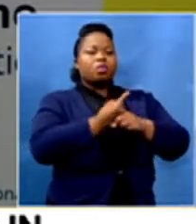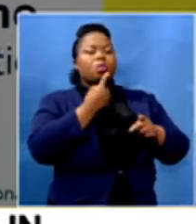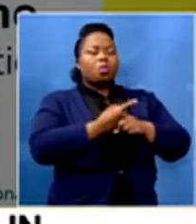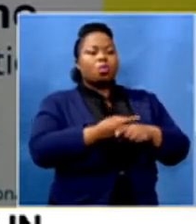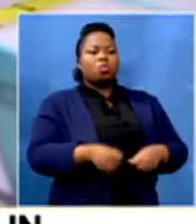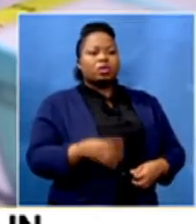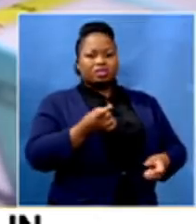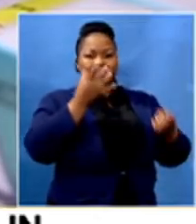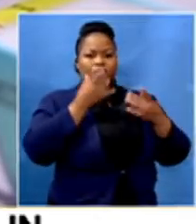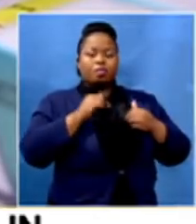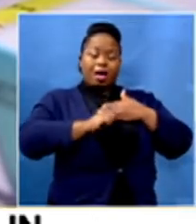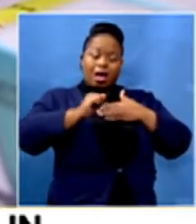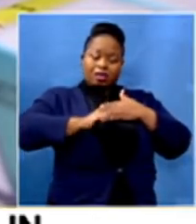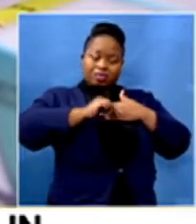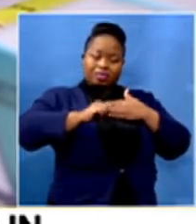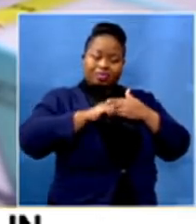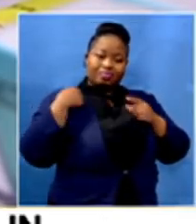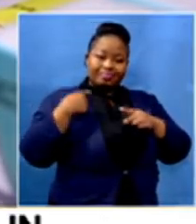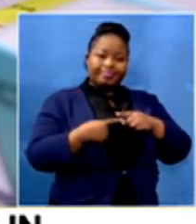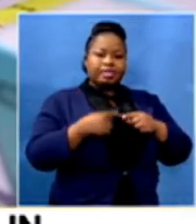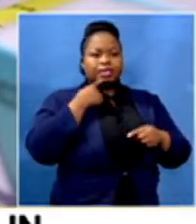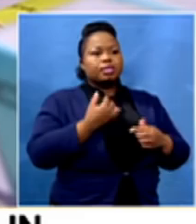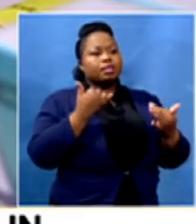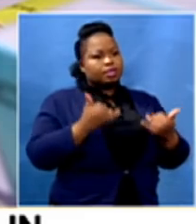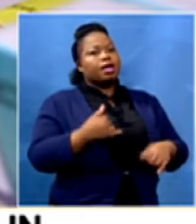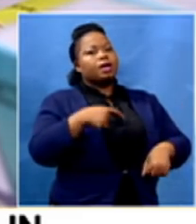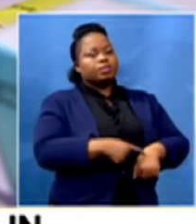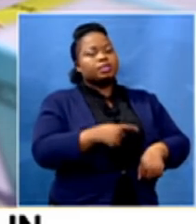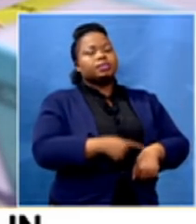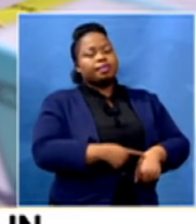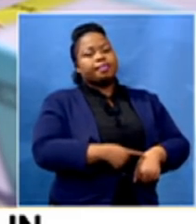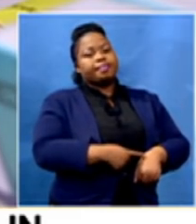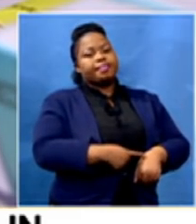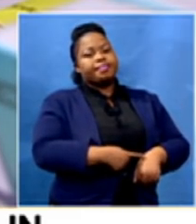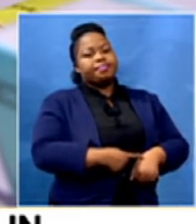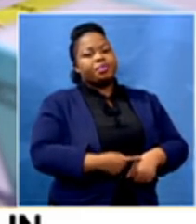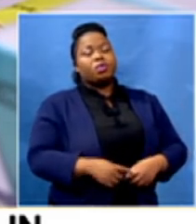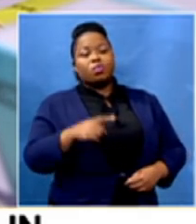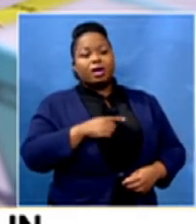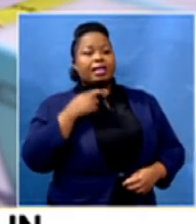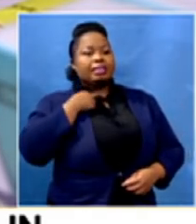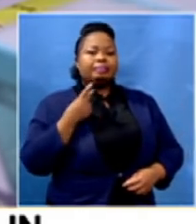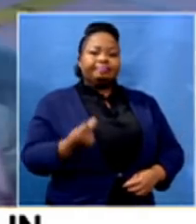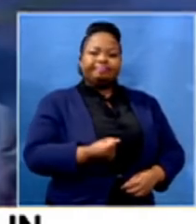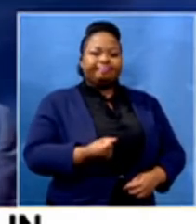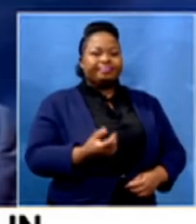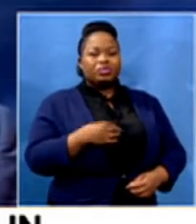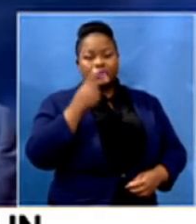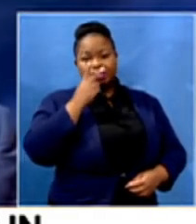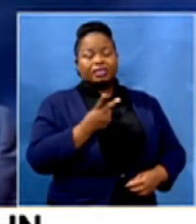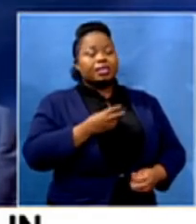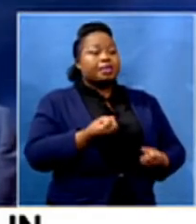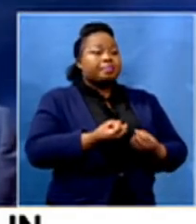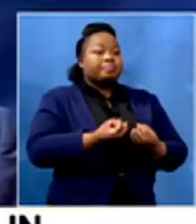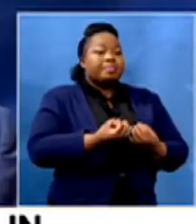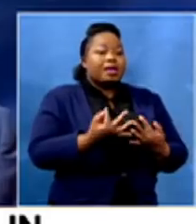for many months now that this is the time. This is the moment that, unfortunately, we're going to see a lot of